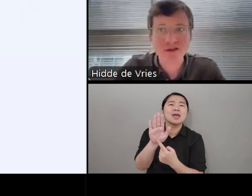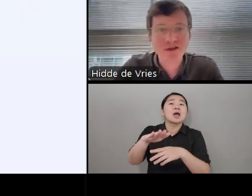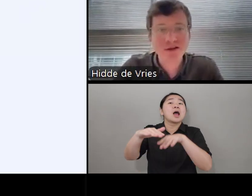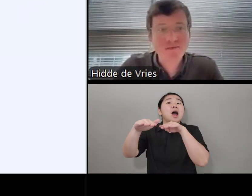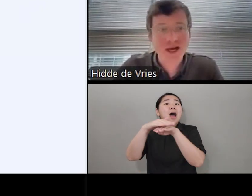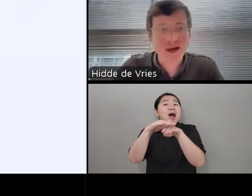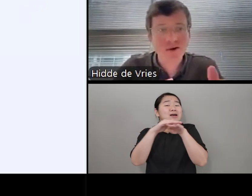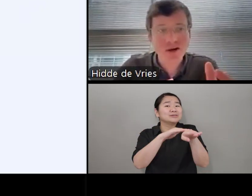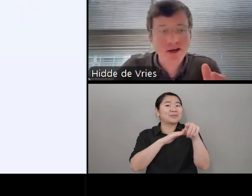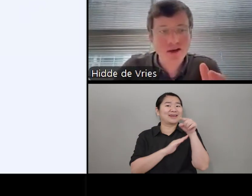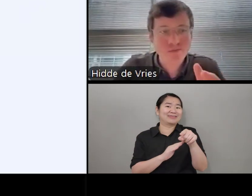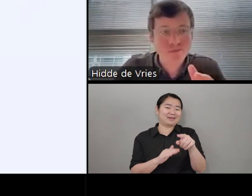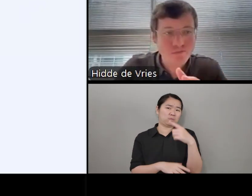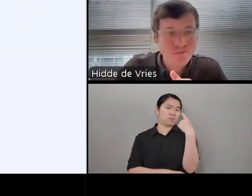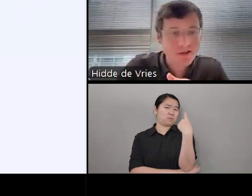out. Now,